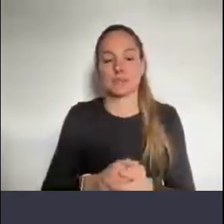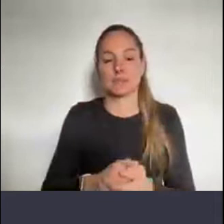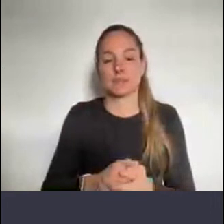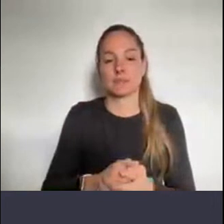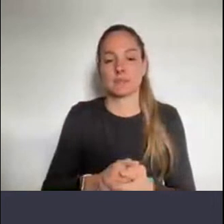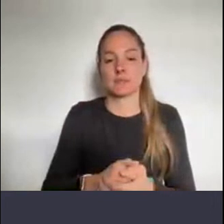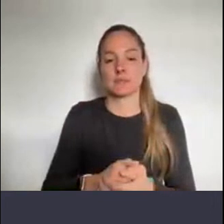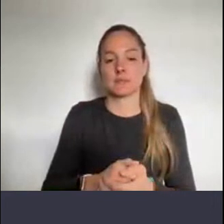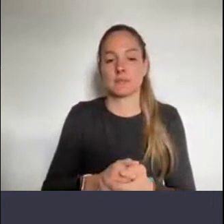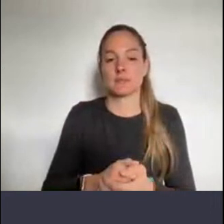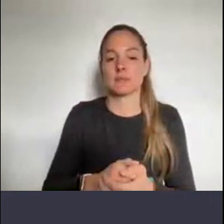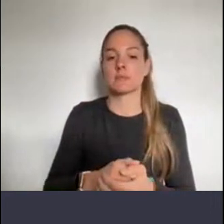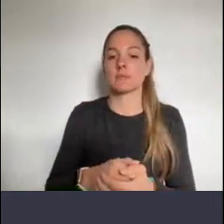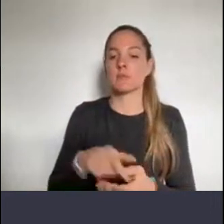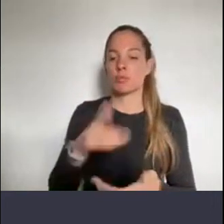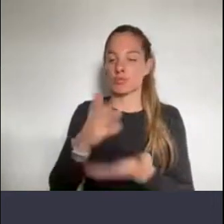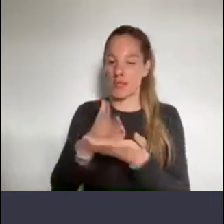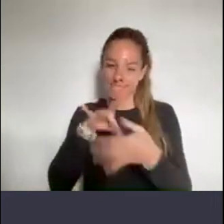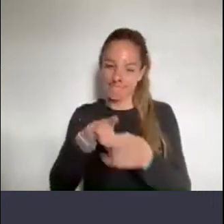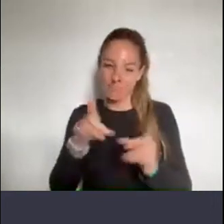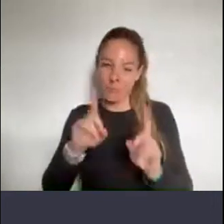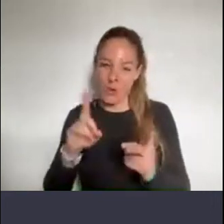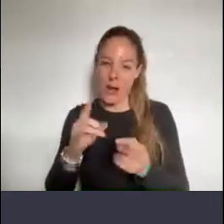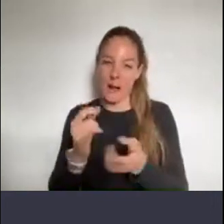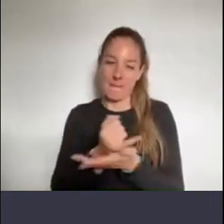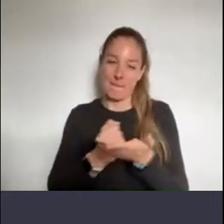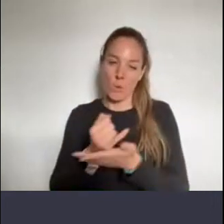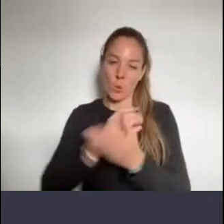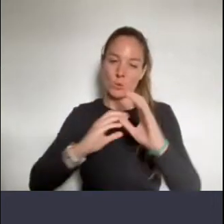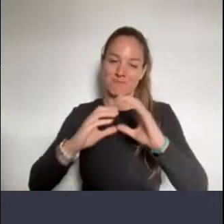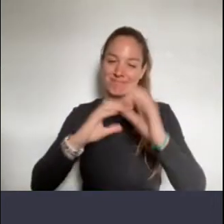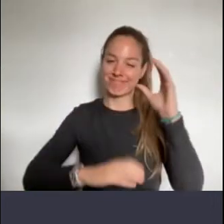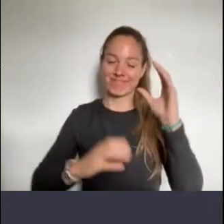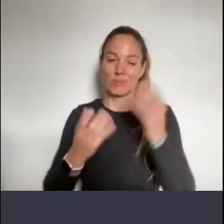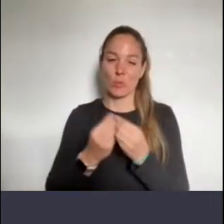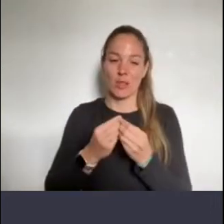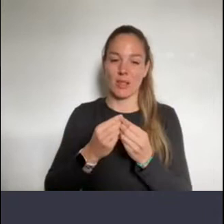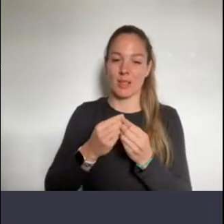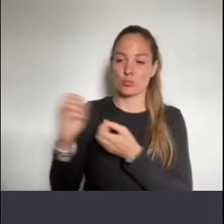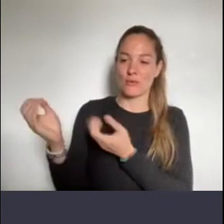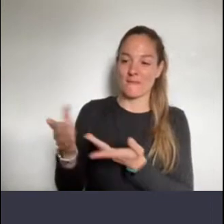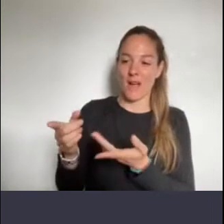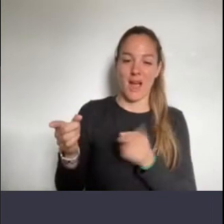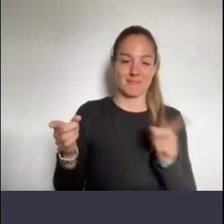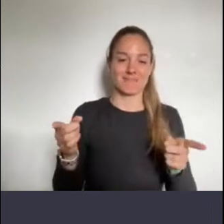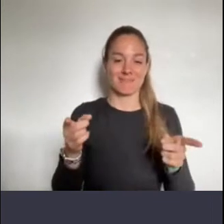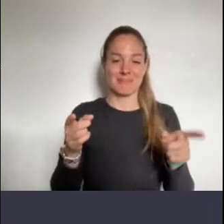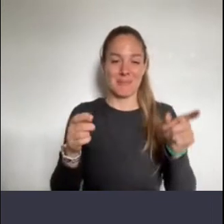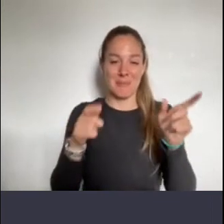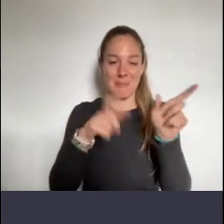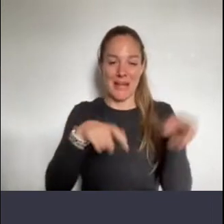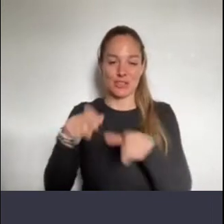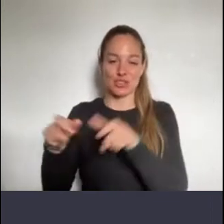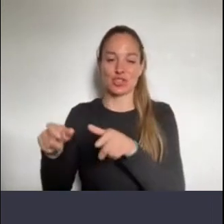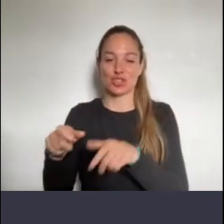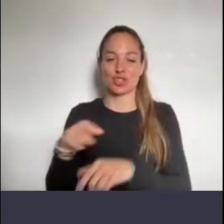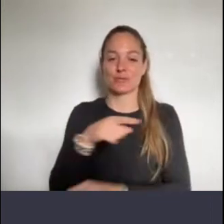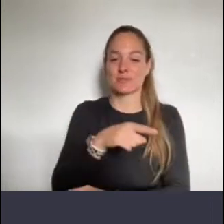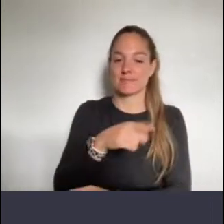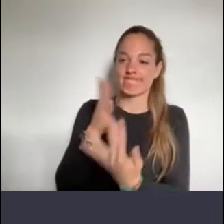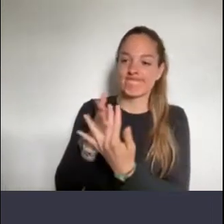around poor communication between providers and patients, poor patient adherence to treatment, lack